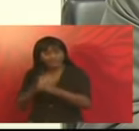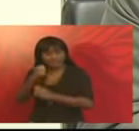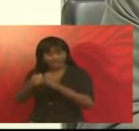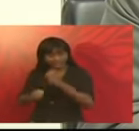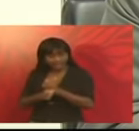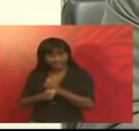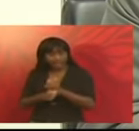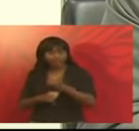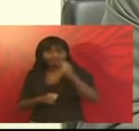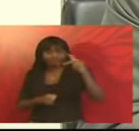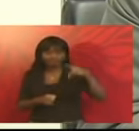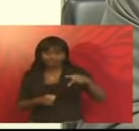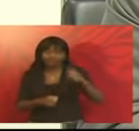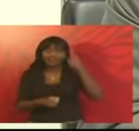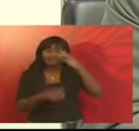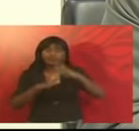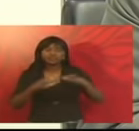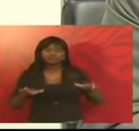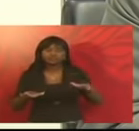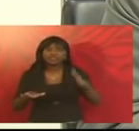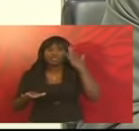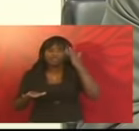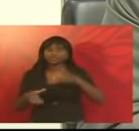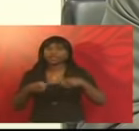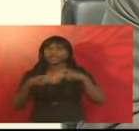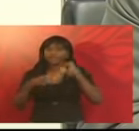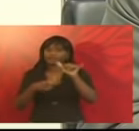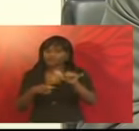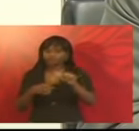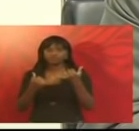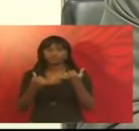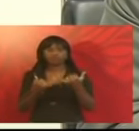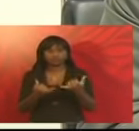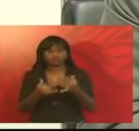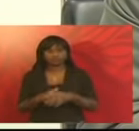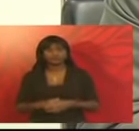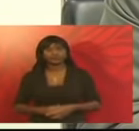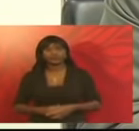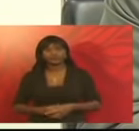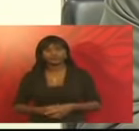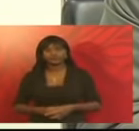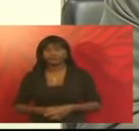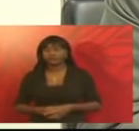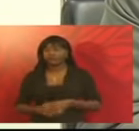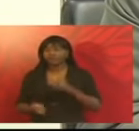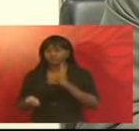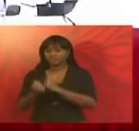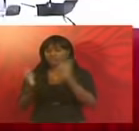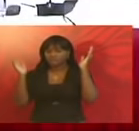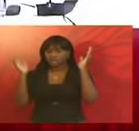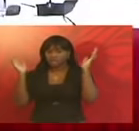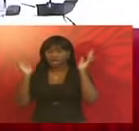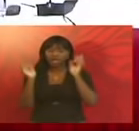kids to the pediatric population at this point in time. I'll allow Dr. Alain to answer the remainder of the